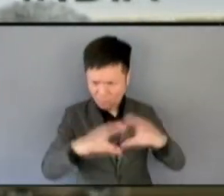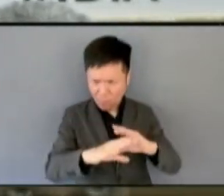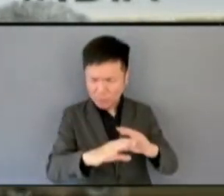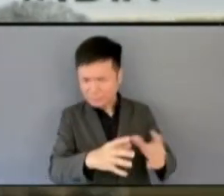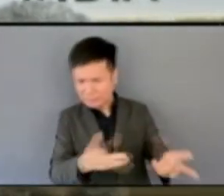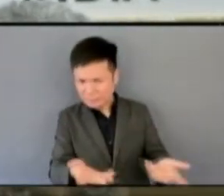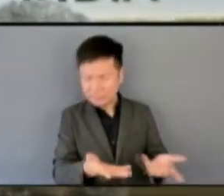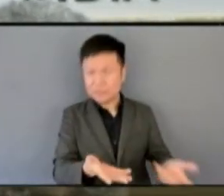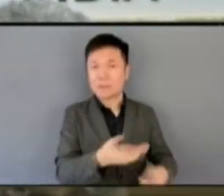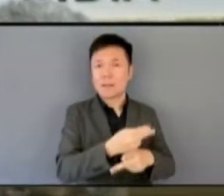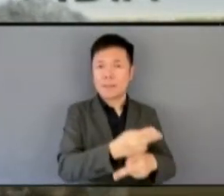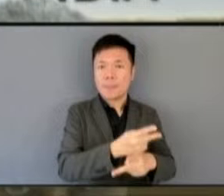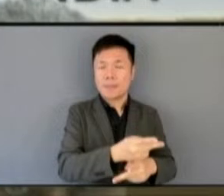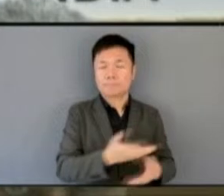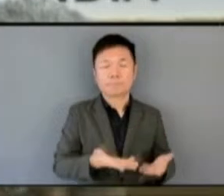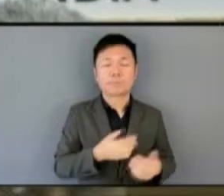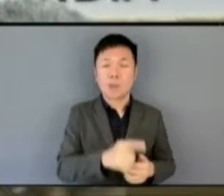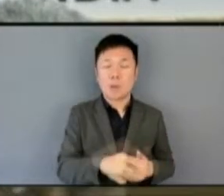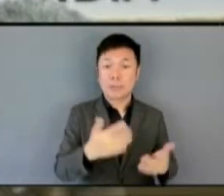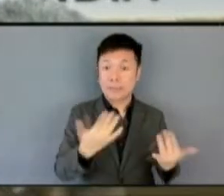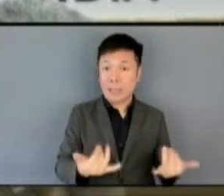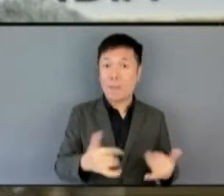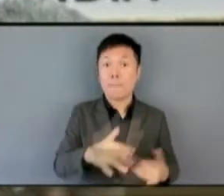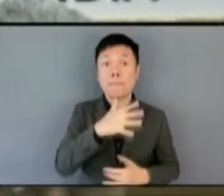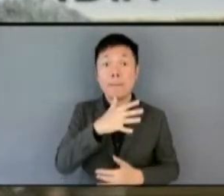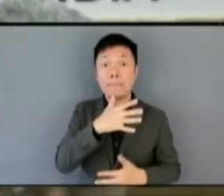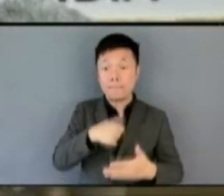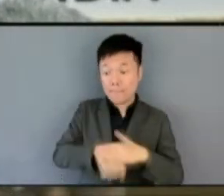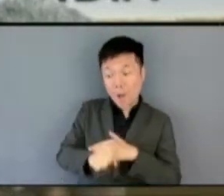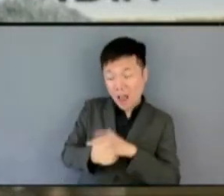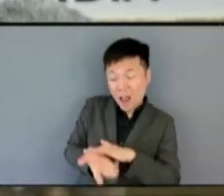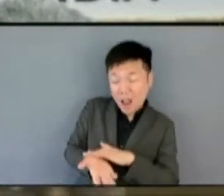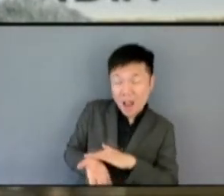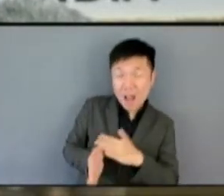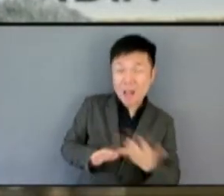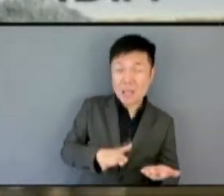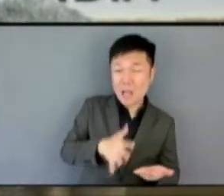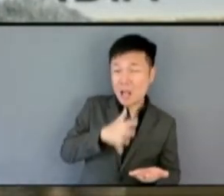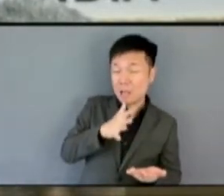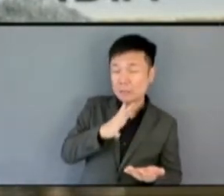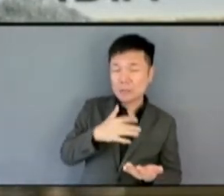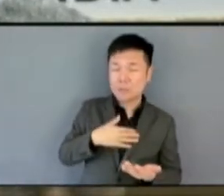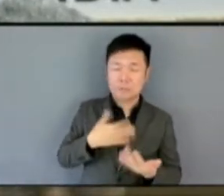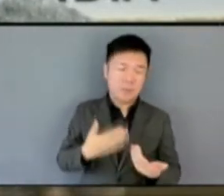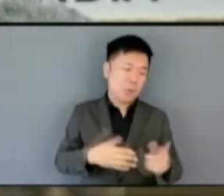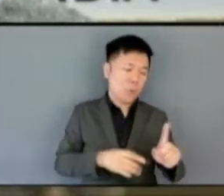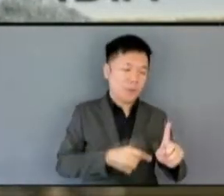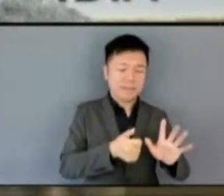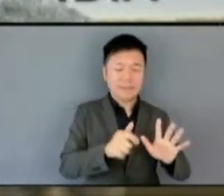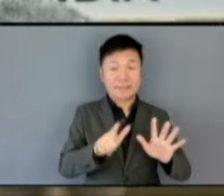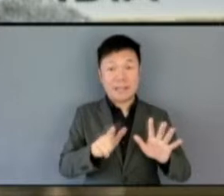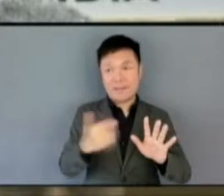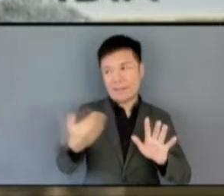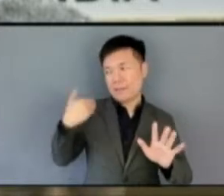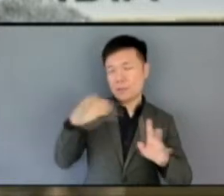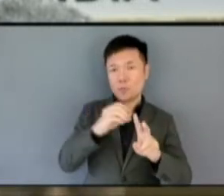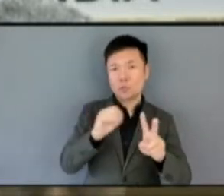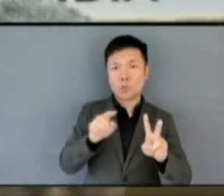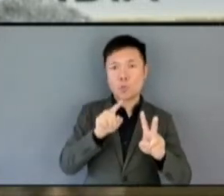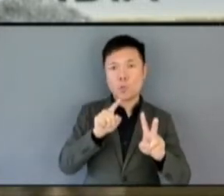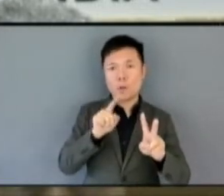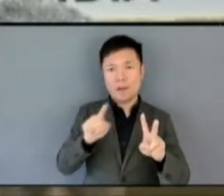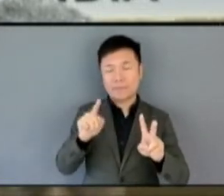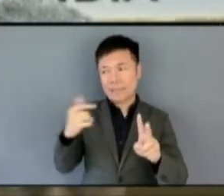a significant decline in the maternal mortality rate from 167 in 2011-13 to 97